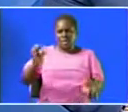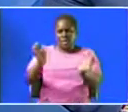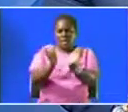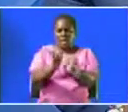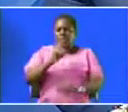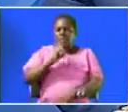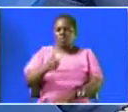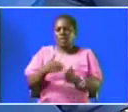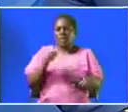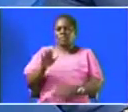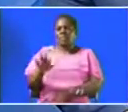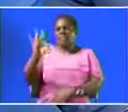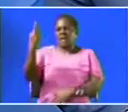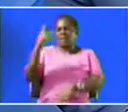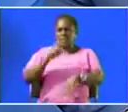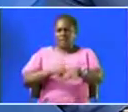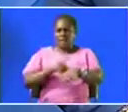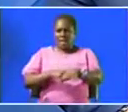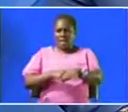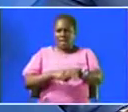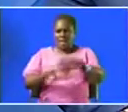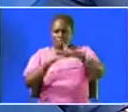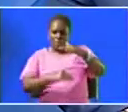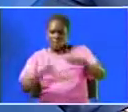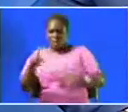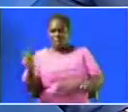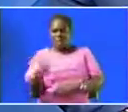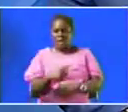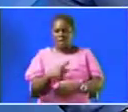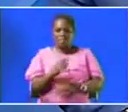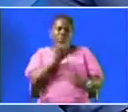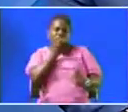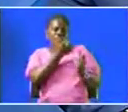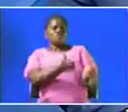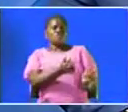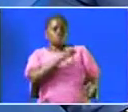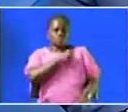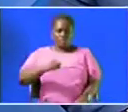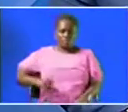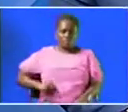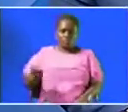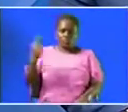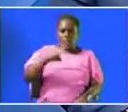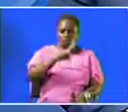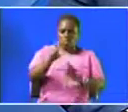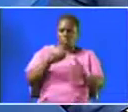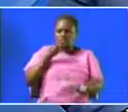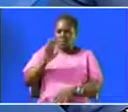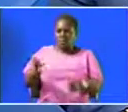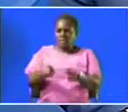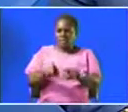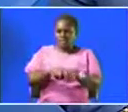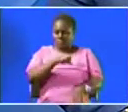against him. This is the third time in less than a month that the governor snubbed the Senate invite to answer to audit queries. Consequently, the